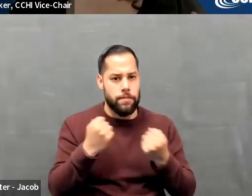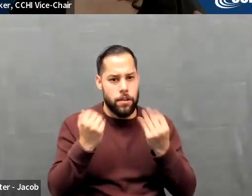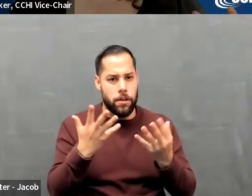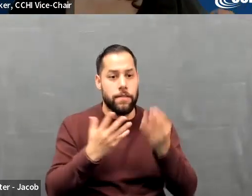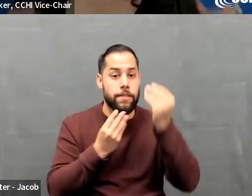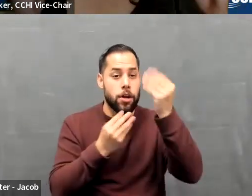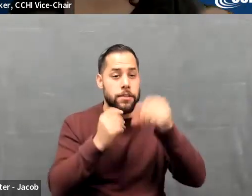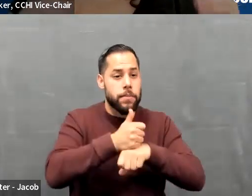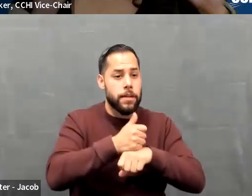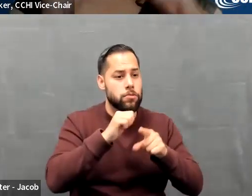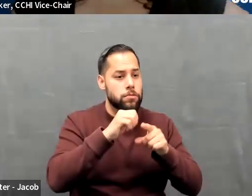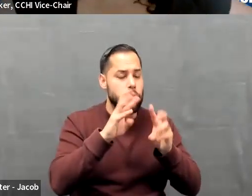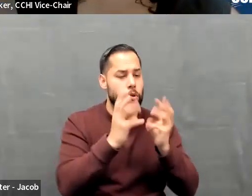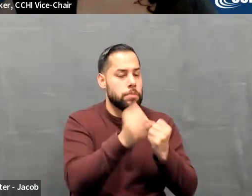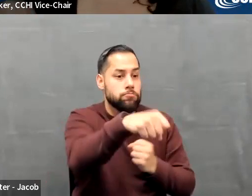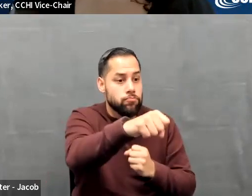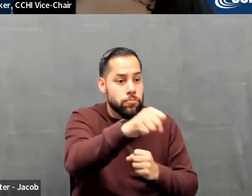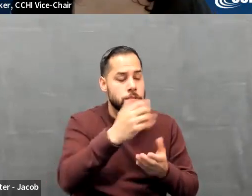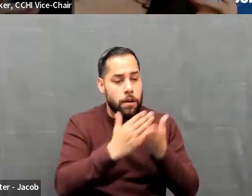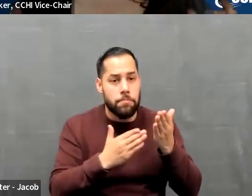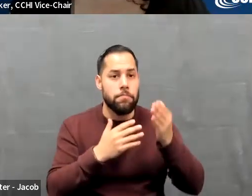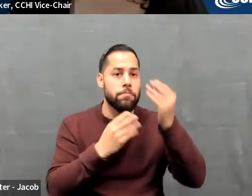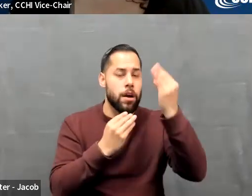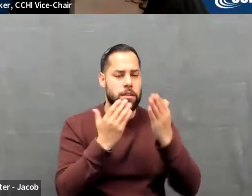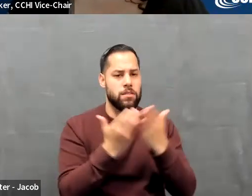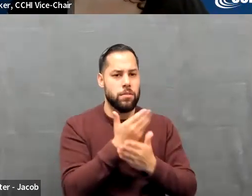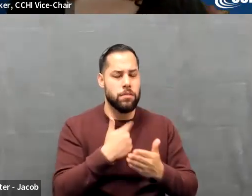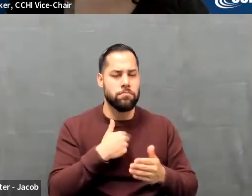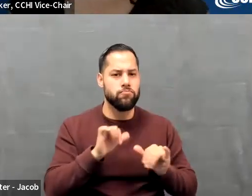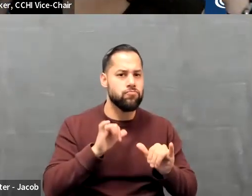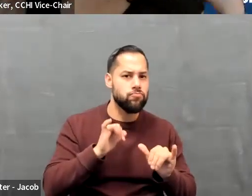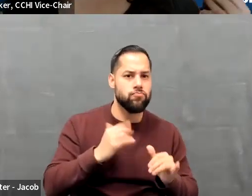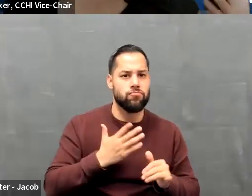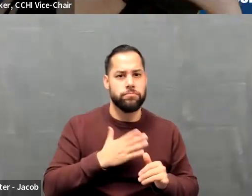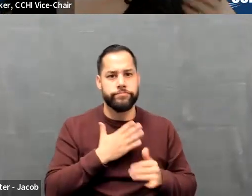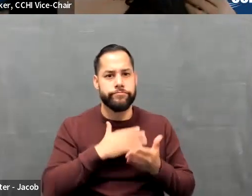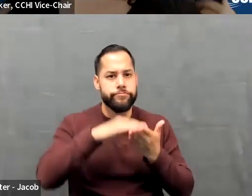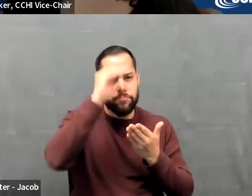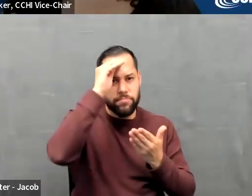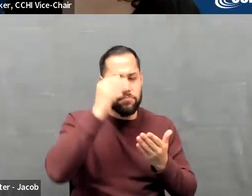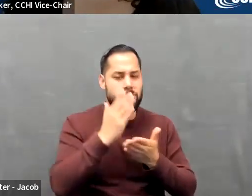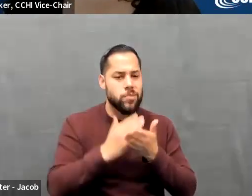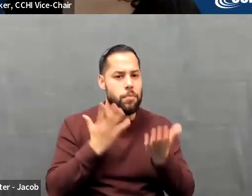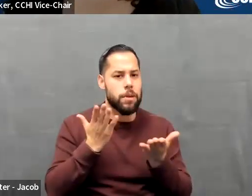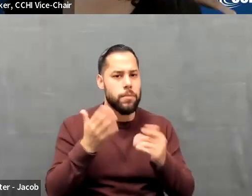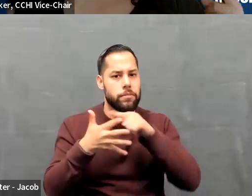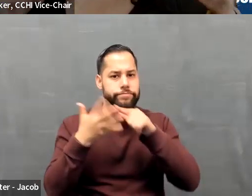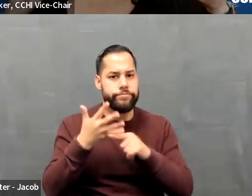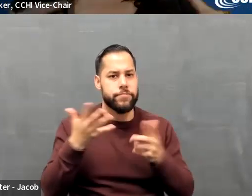workshops that I go to where, yes, some of the content is new to me and I'm really happy to learn it, but some of it may be stuff that I already